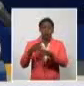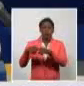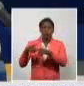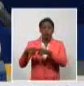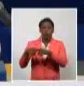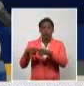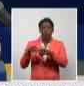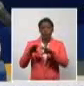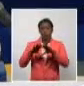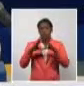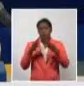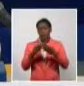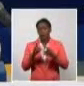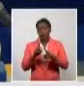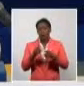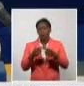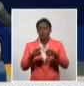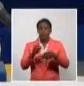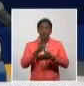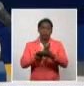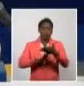of